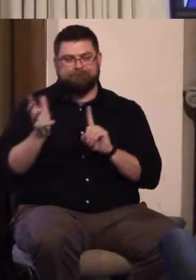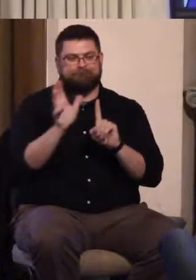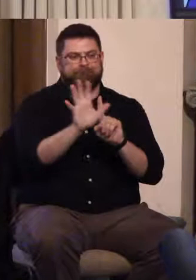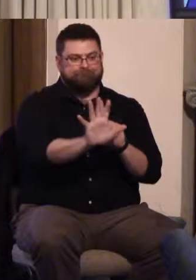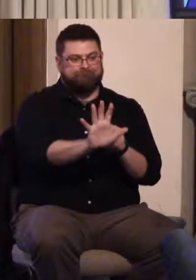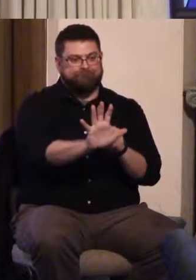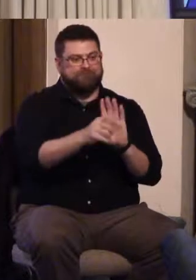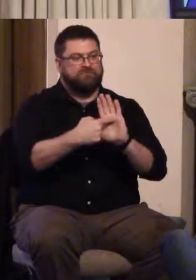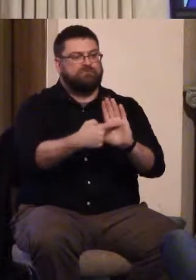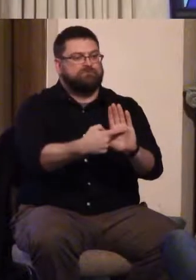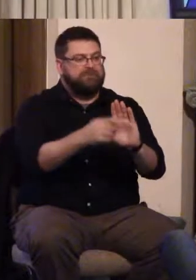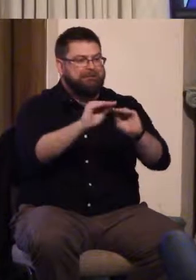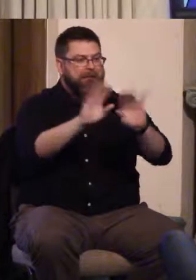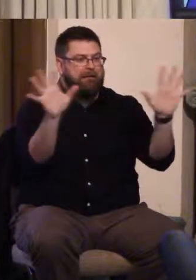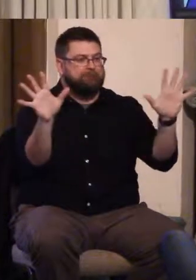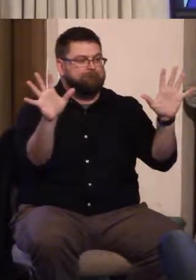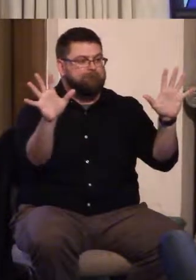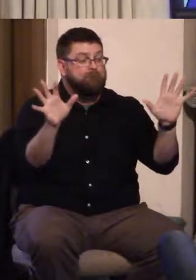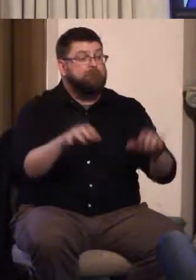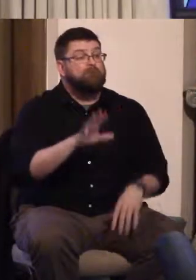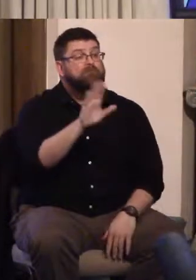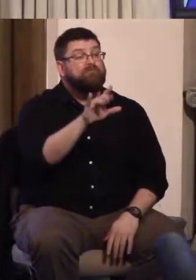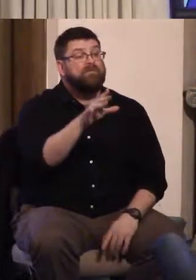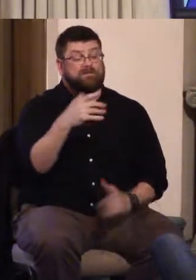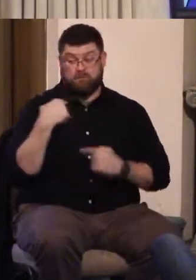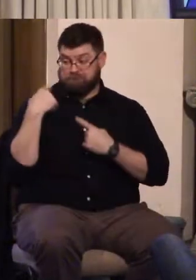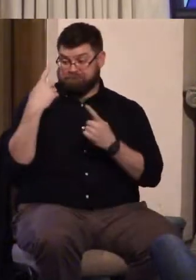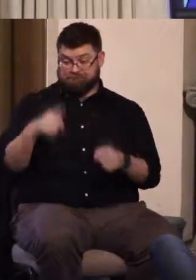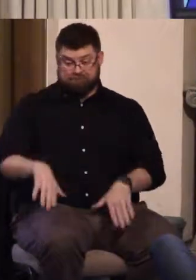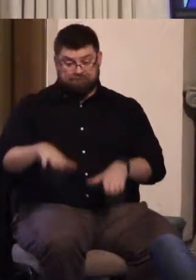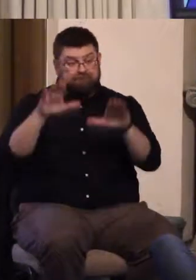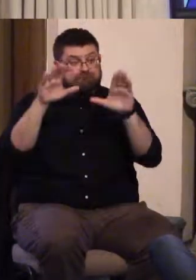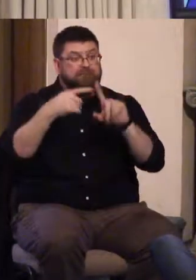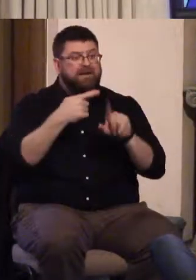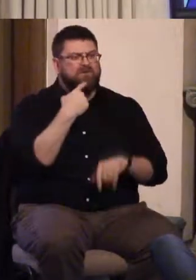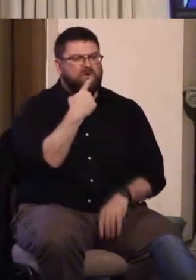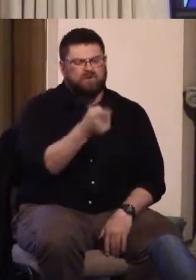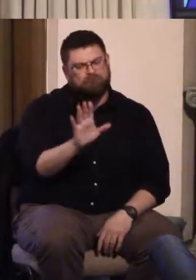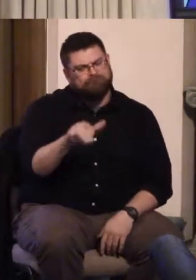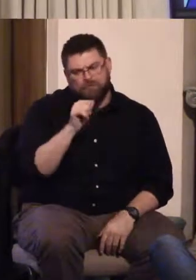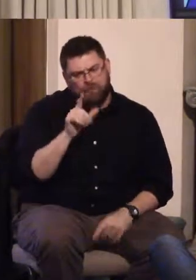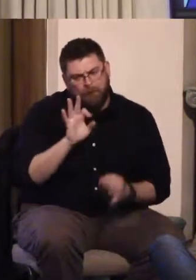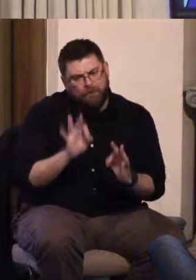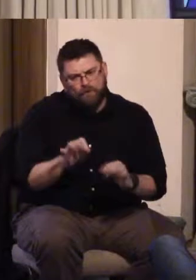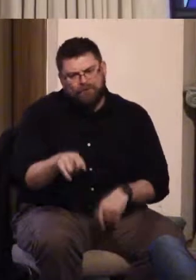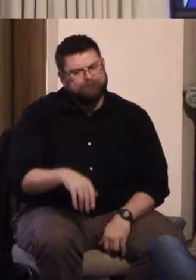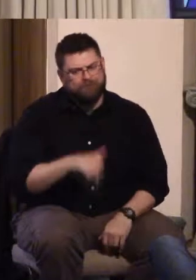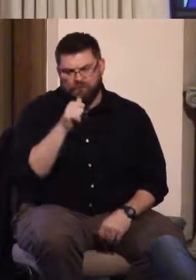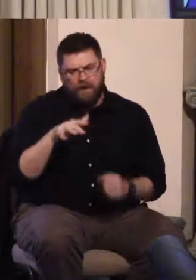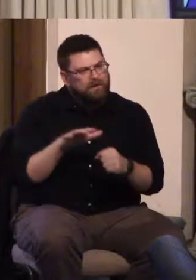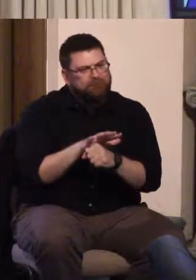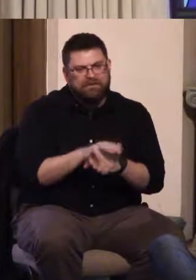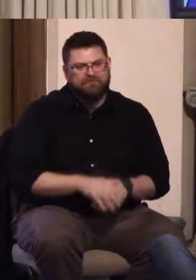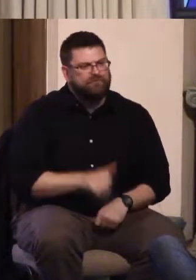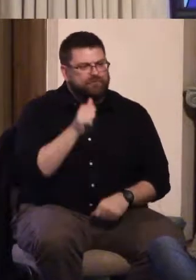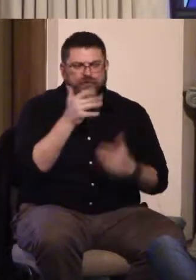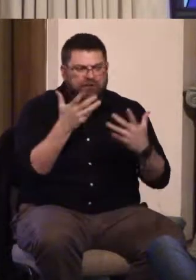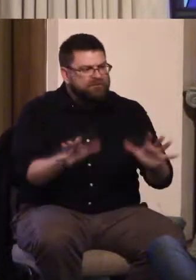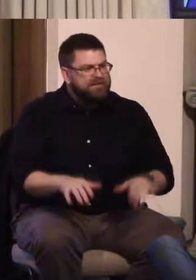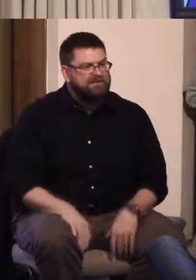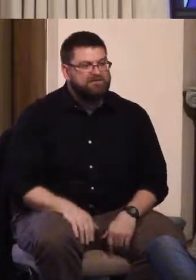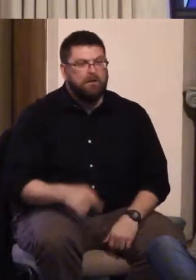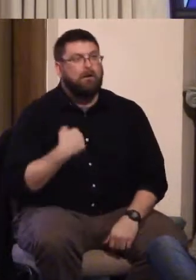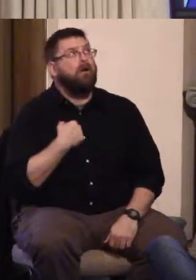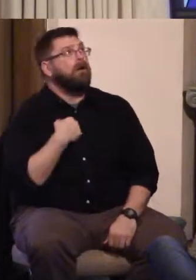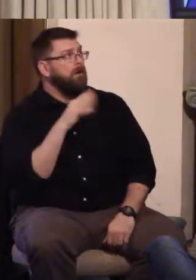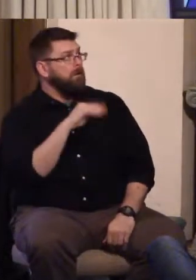You see, when we were told anything other than we're perfect, whole, and complete, we bought